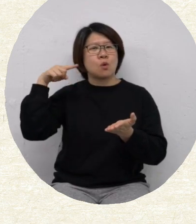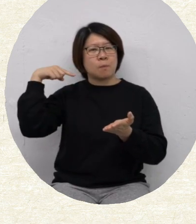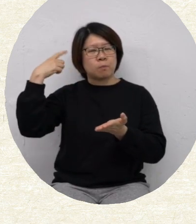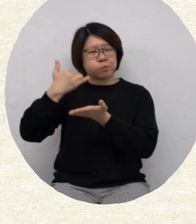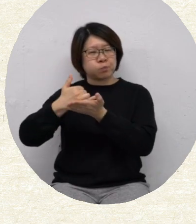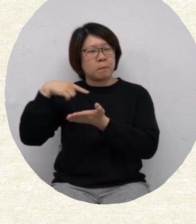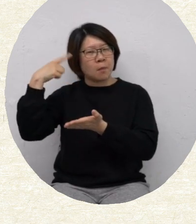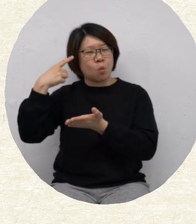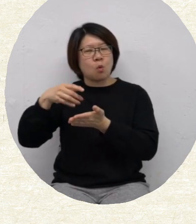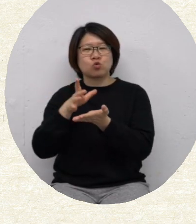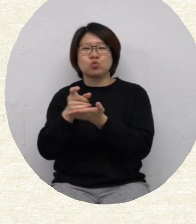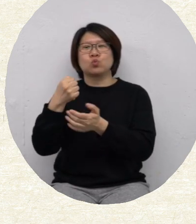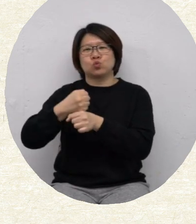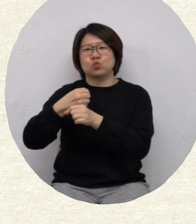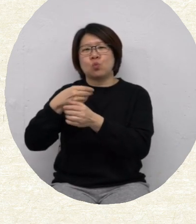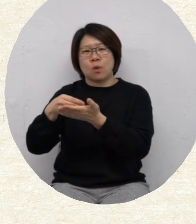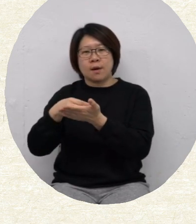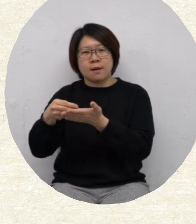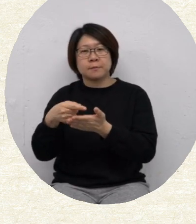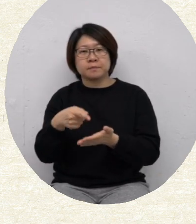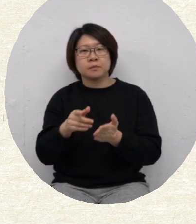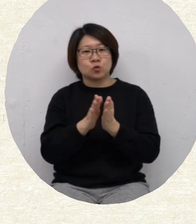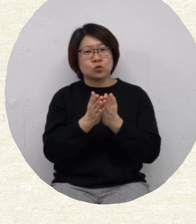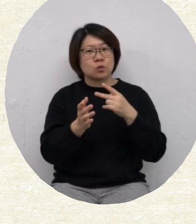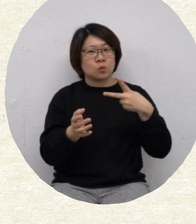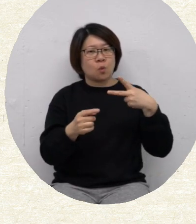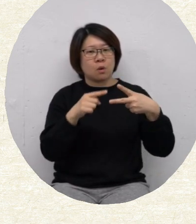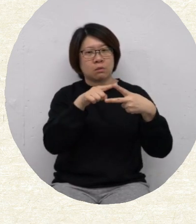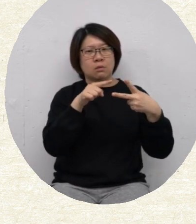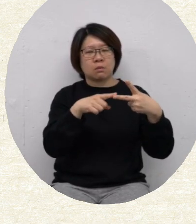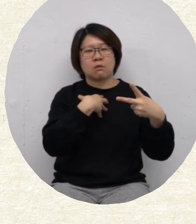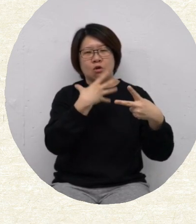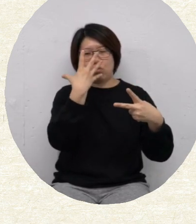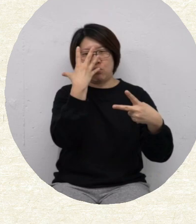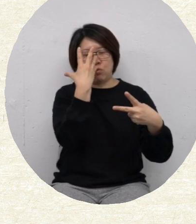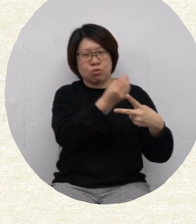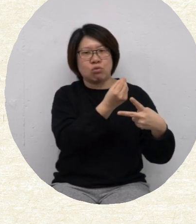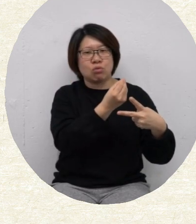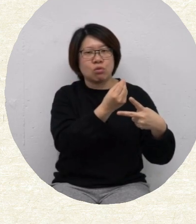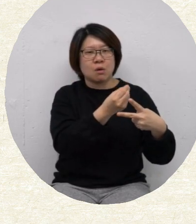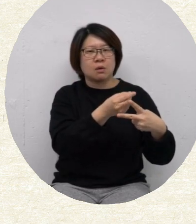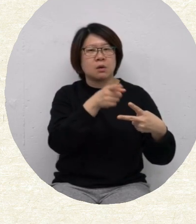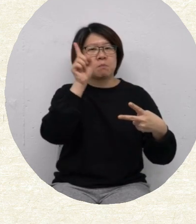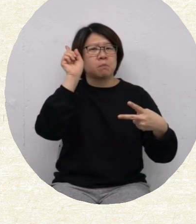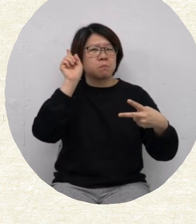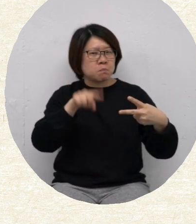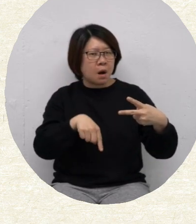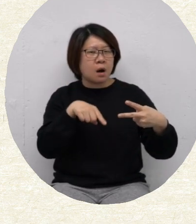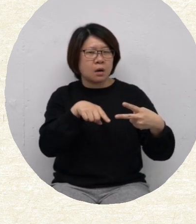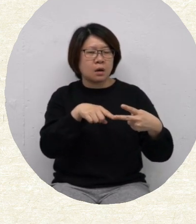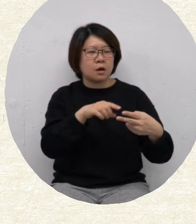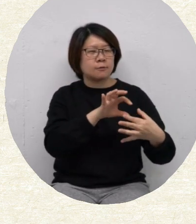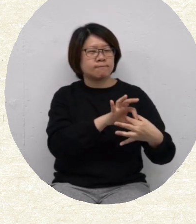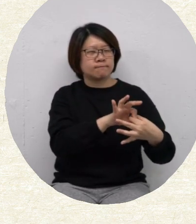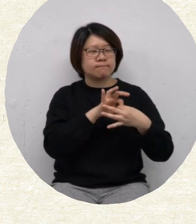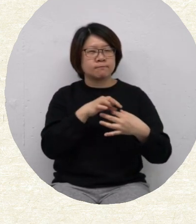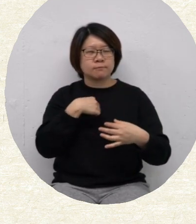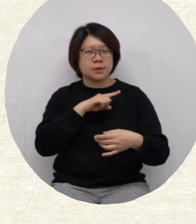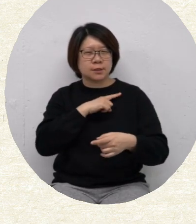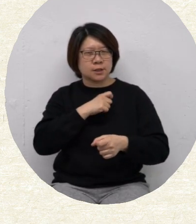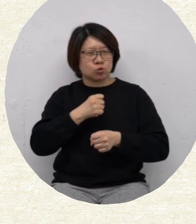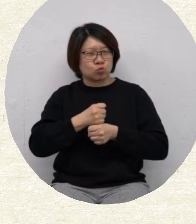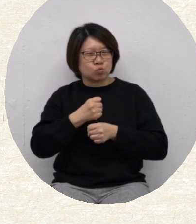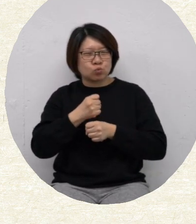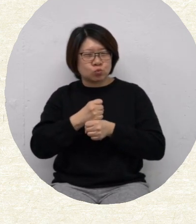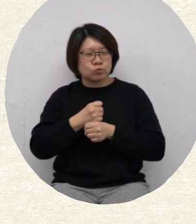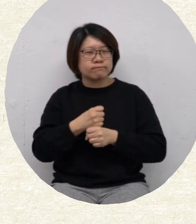of water-based woodblock printing became an inspiration and the starting point for several bodies of works.